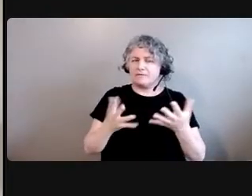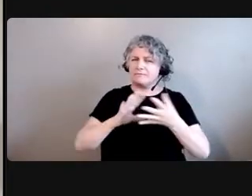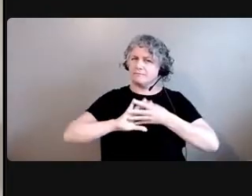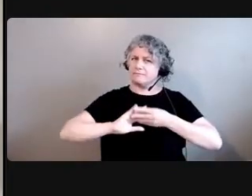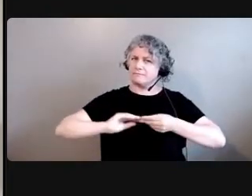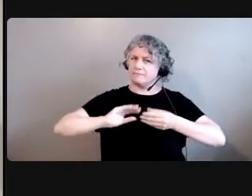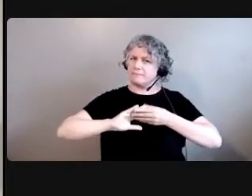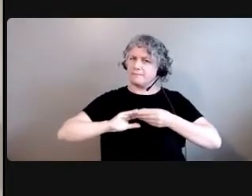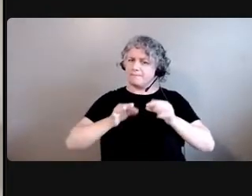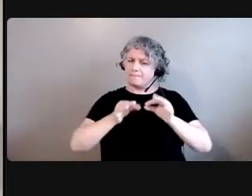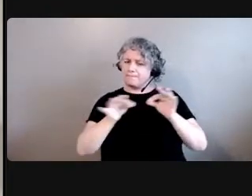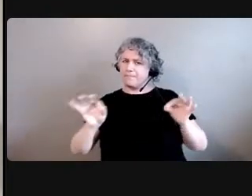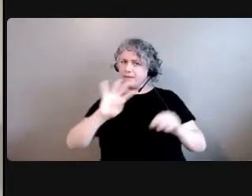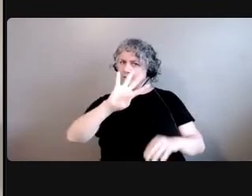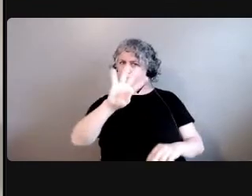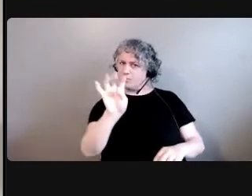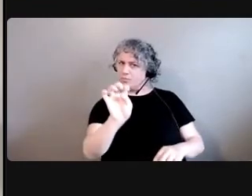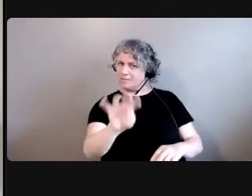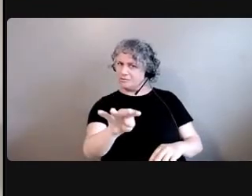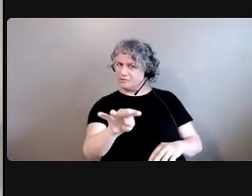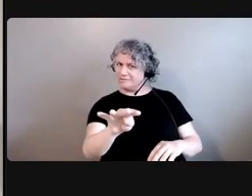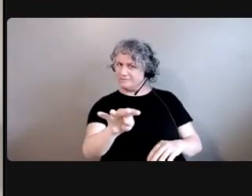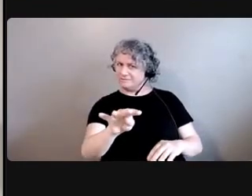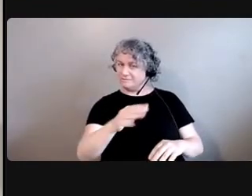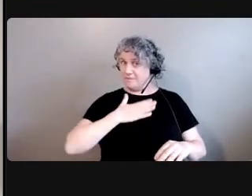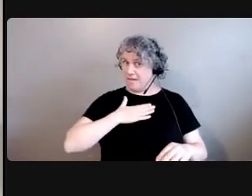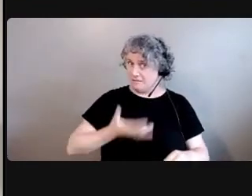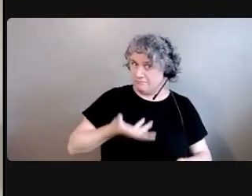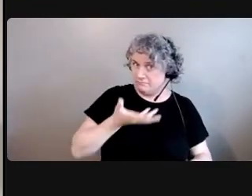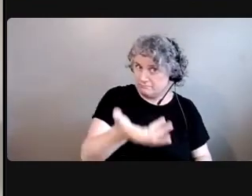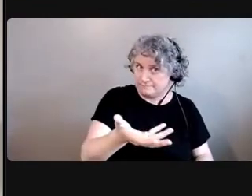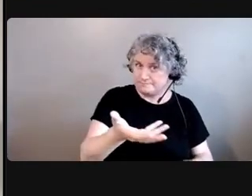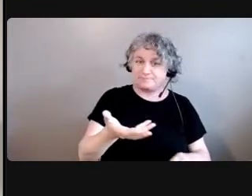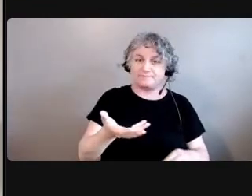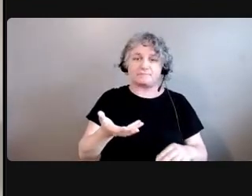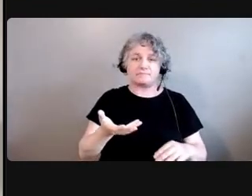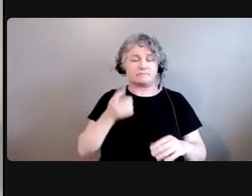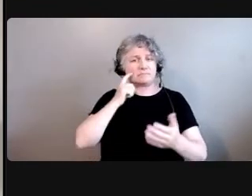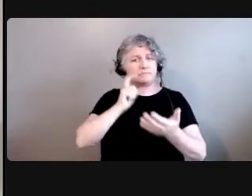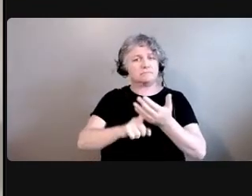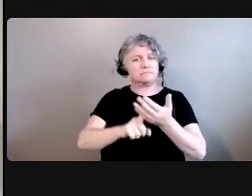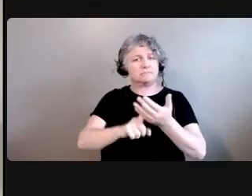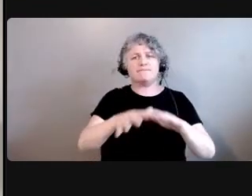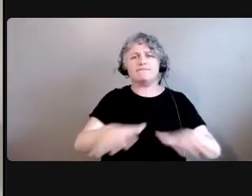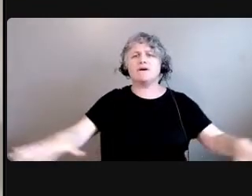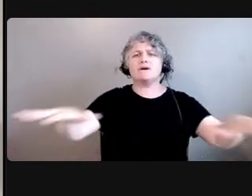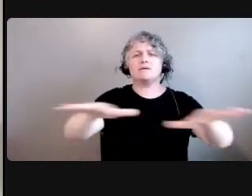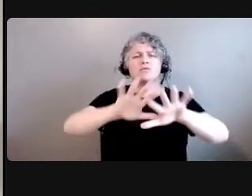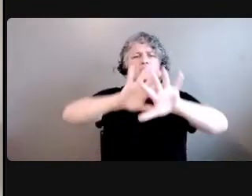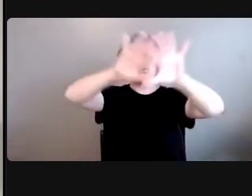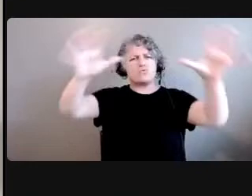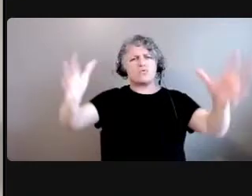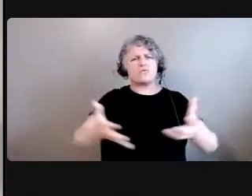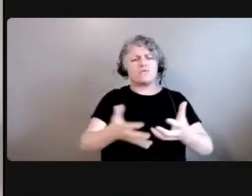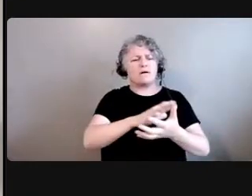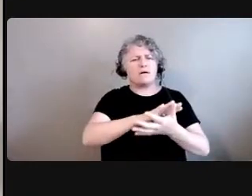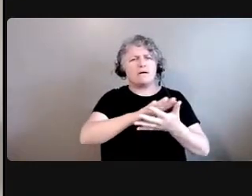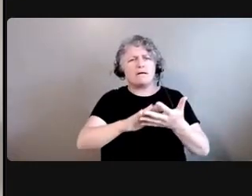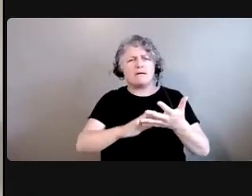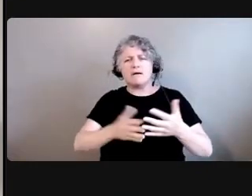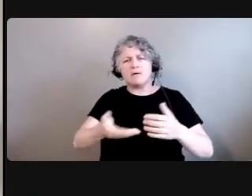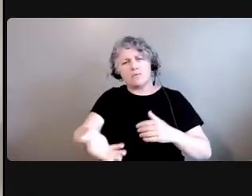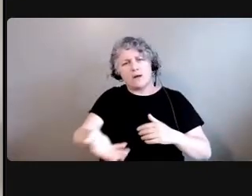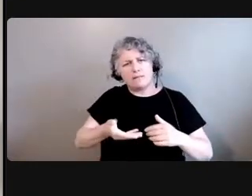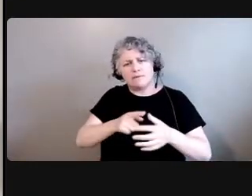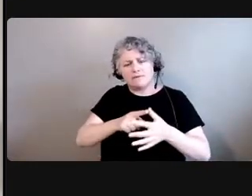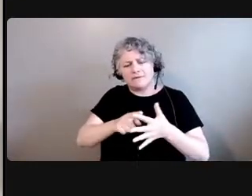of a question. And notice how everything is focused on the overall environment of the park in order to make it as welcoming to